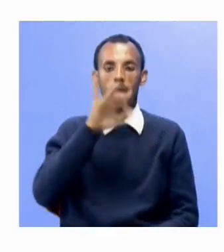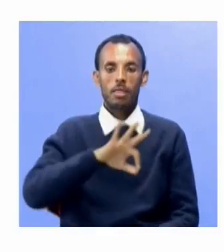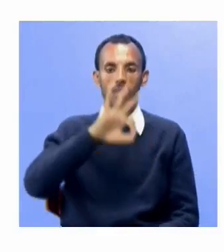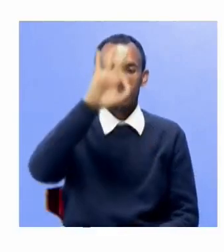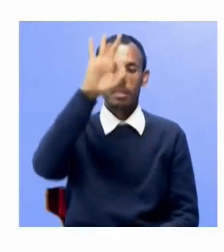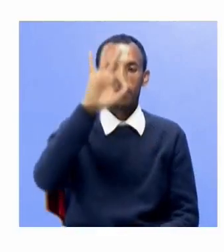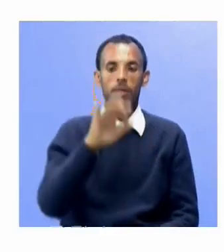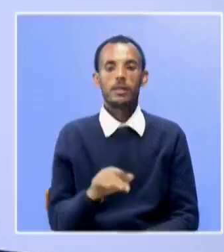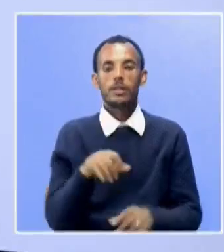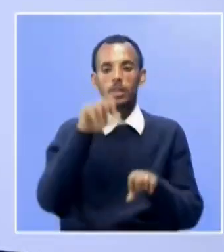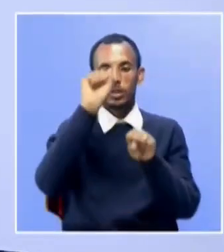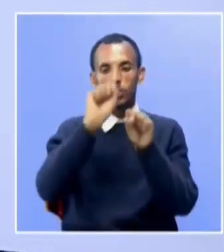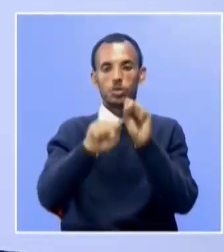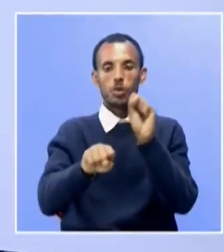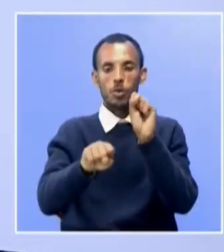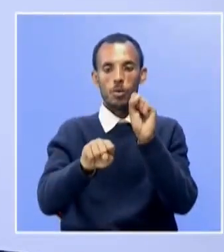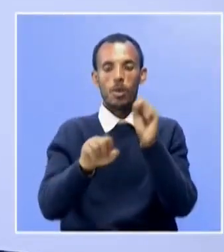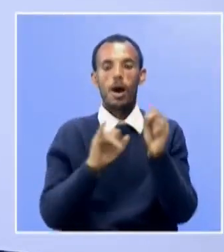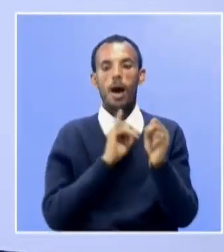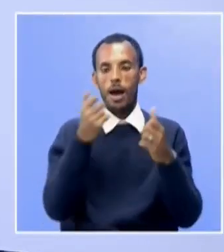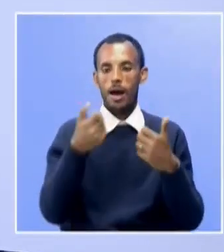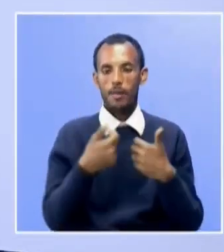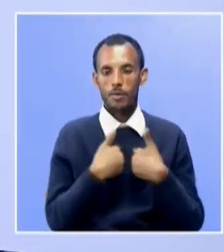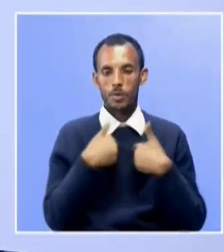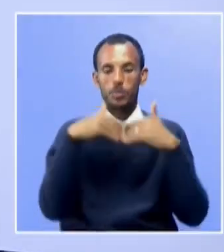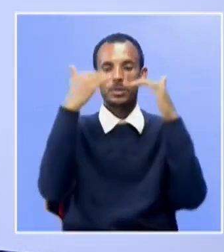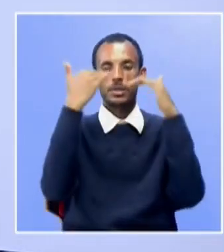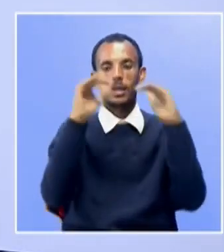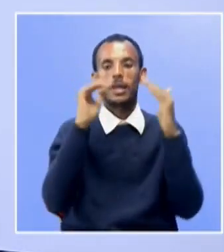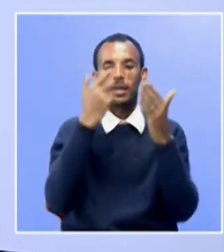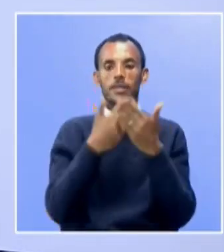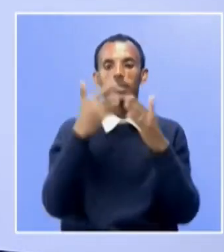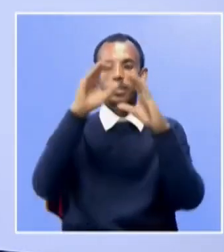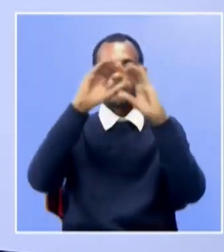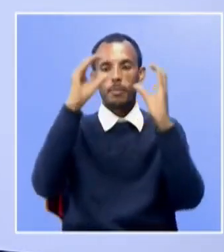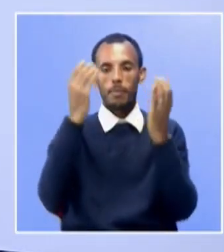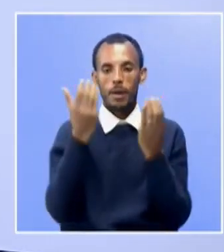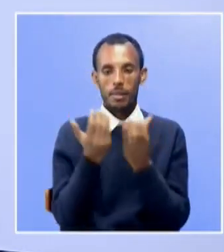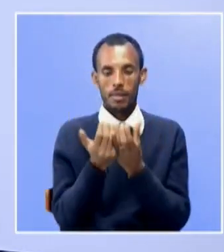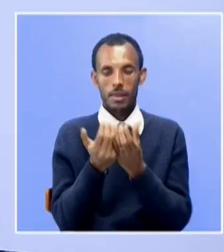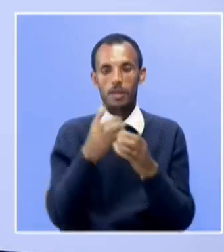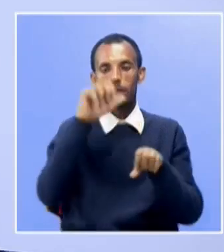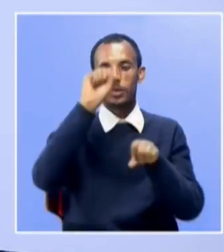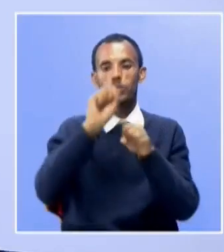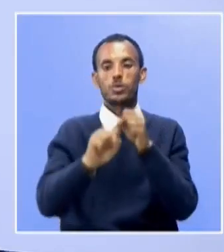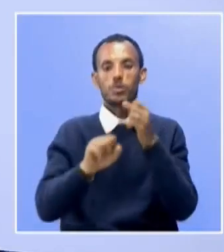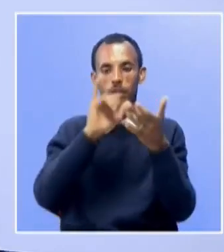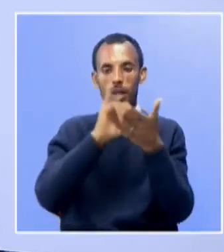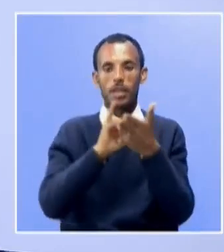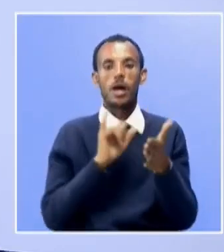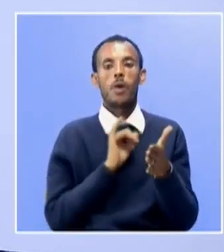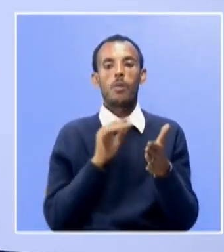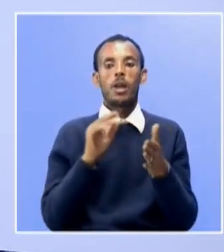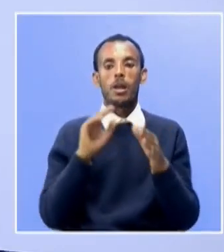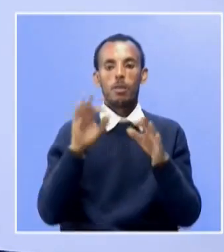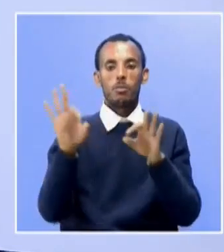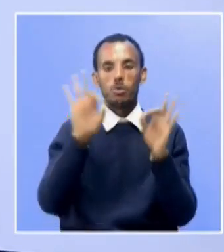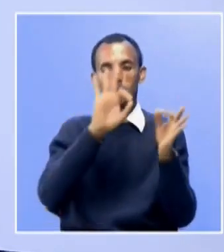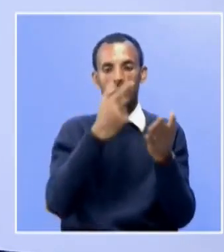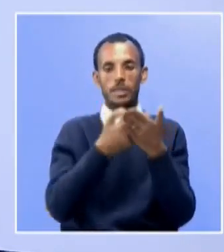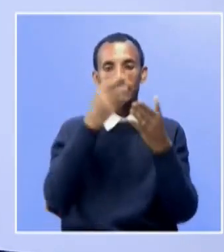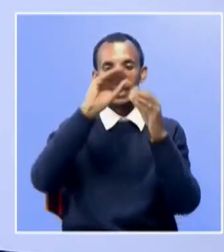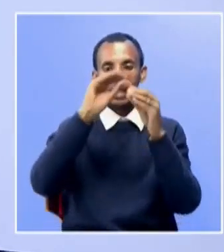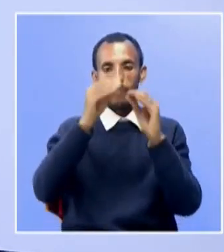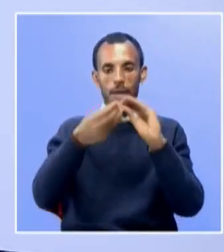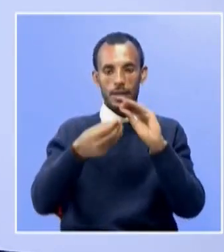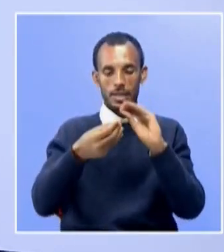So I have to scale this part so that I'll put these numbers, or the scale